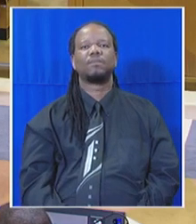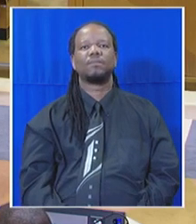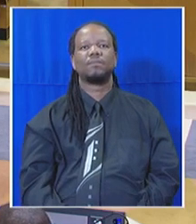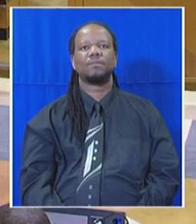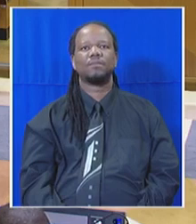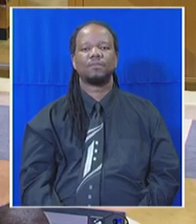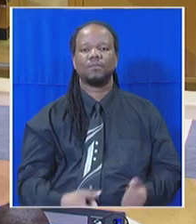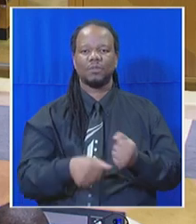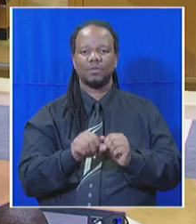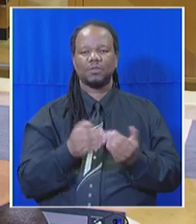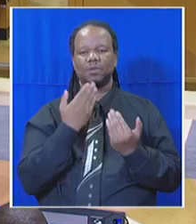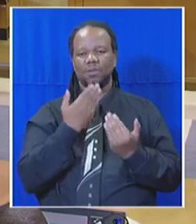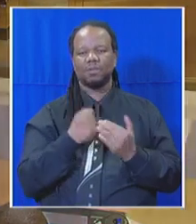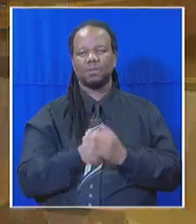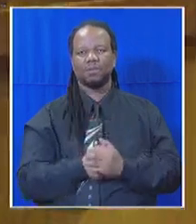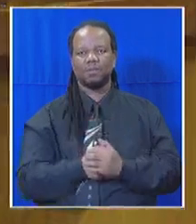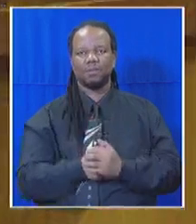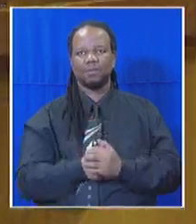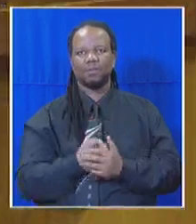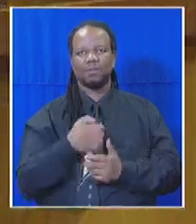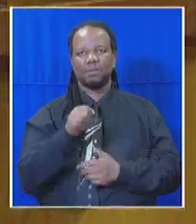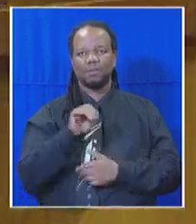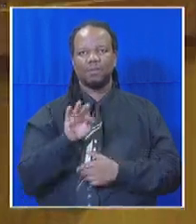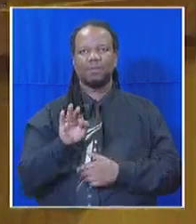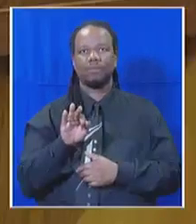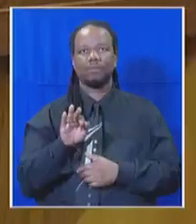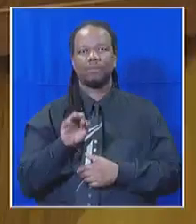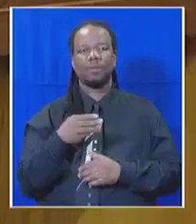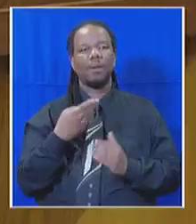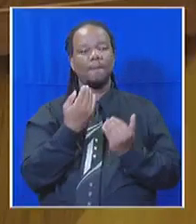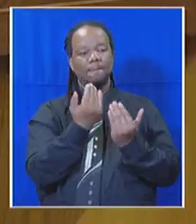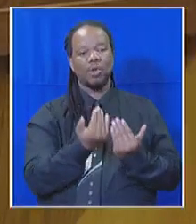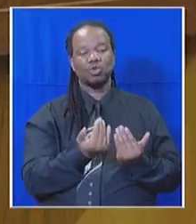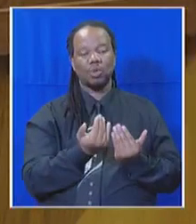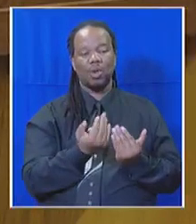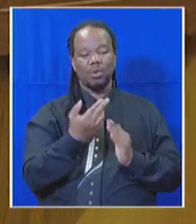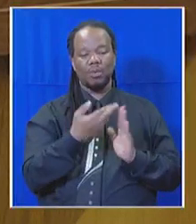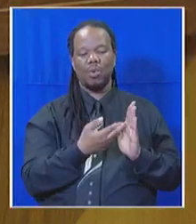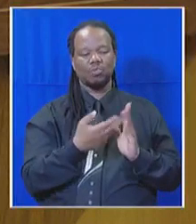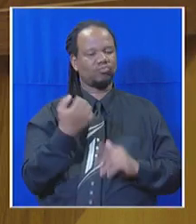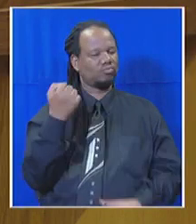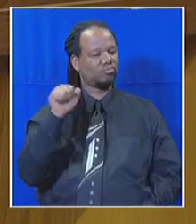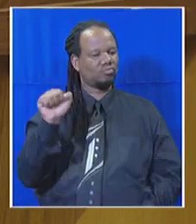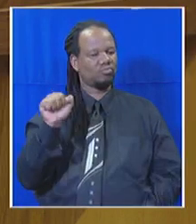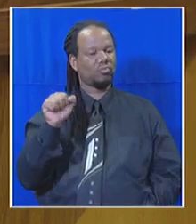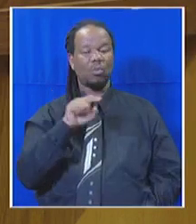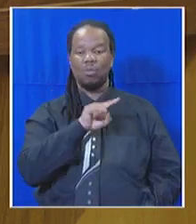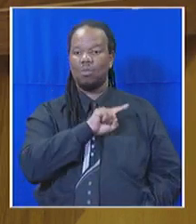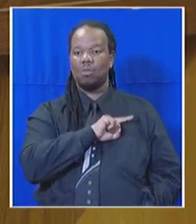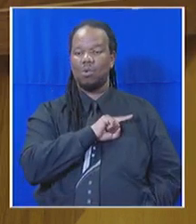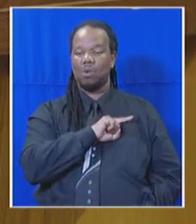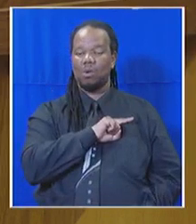Thank you, Deputy Speaker. The EFF rejects this budgetary report because this department